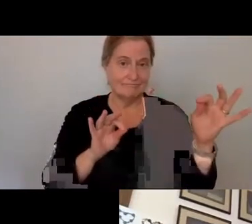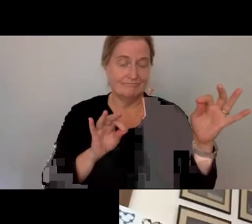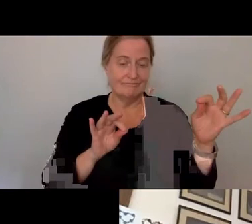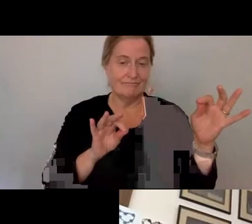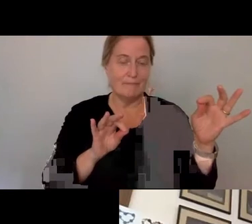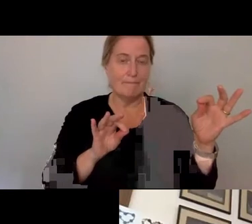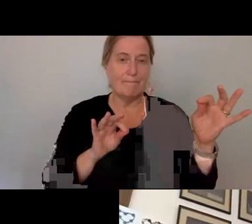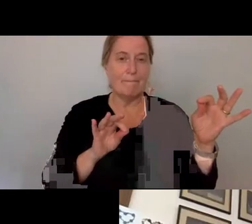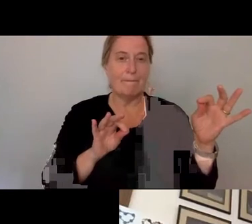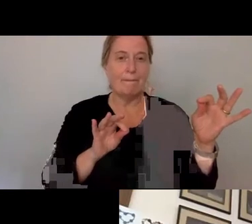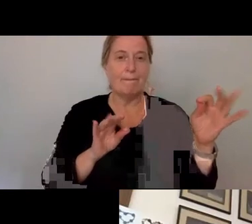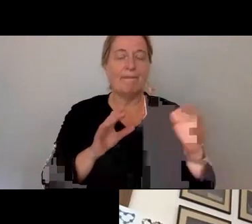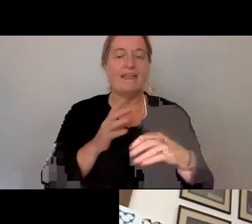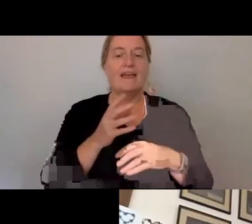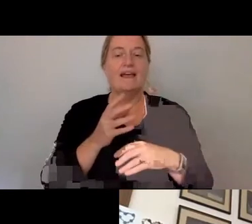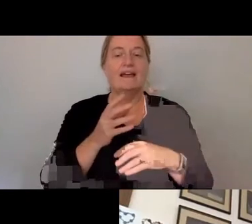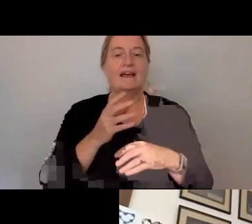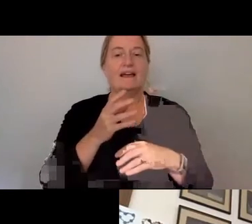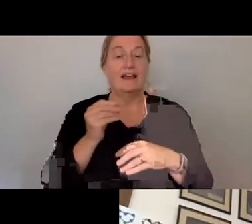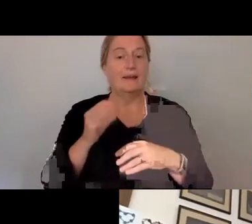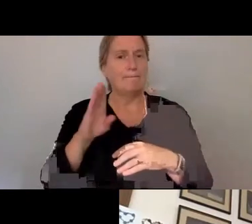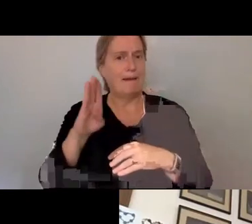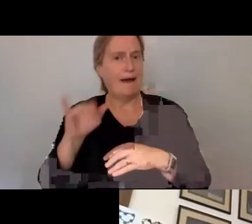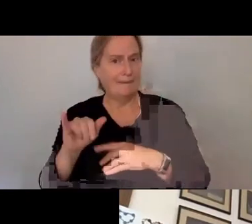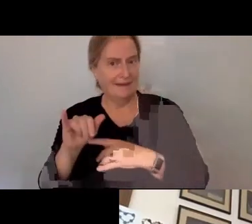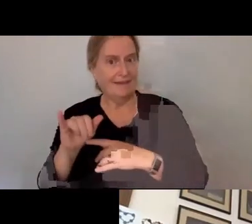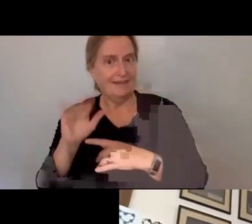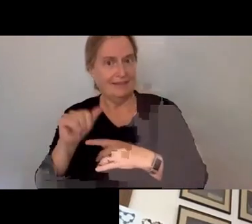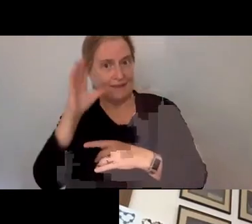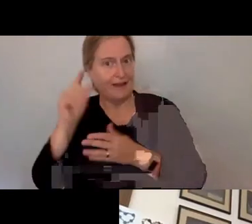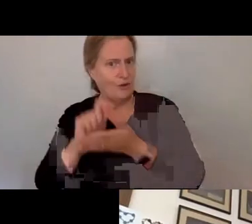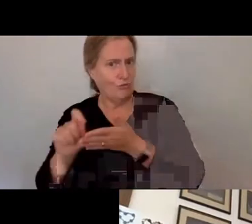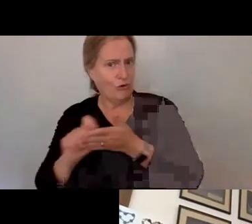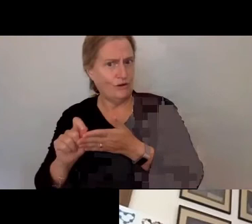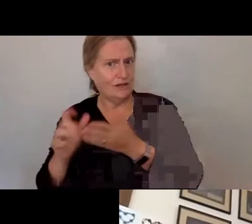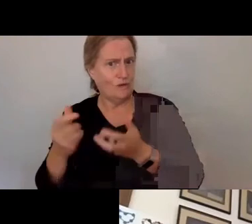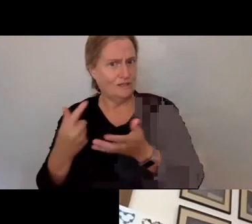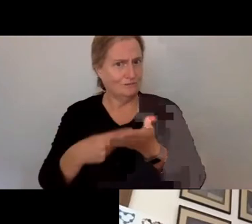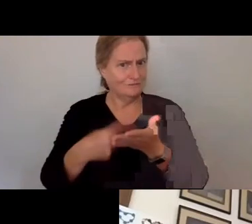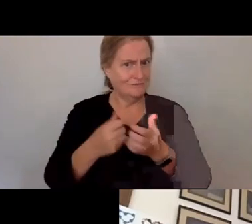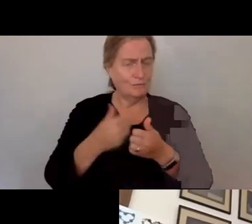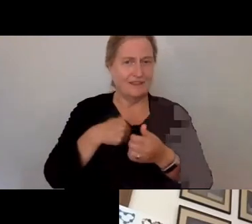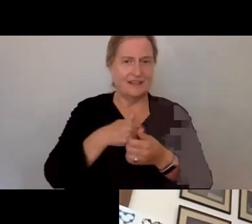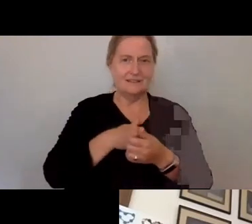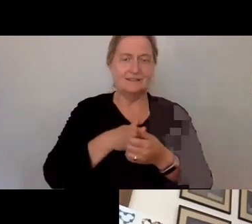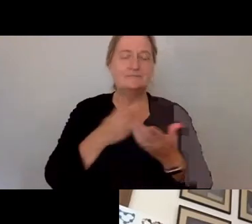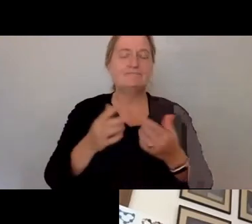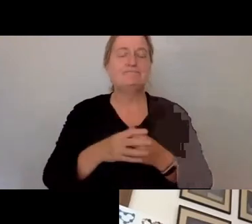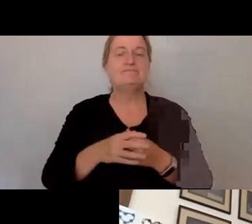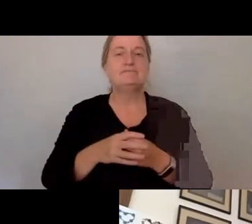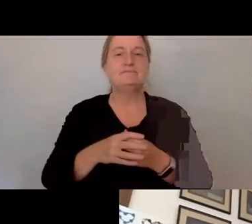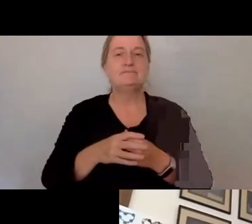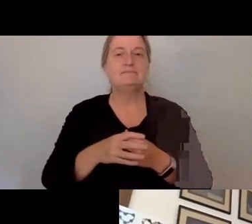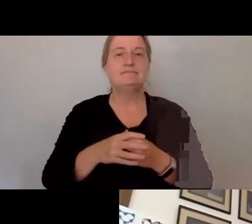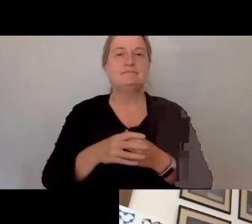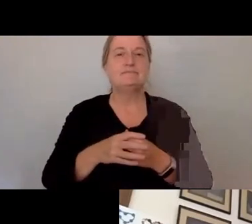he saw a story of the work that Jim and I were doing. And then what we got from the governor was